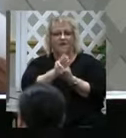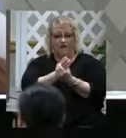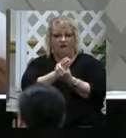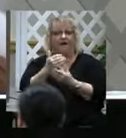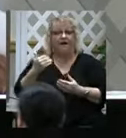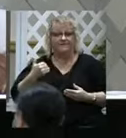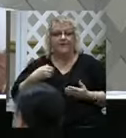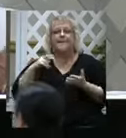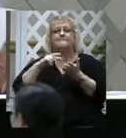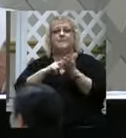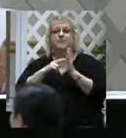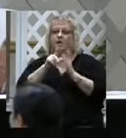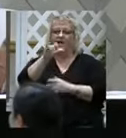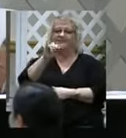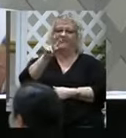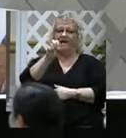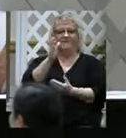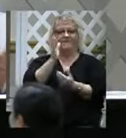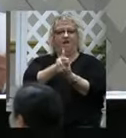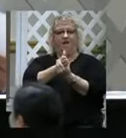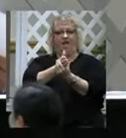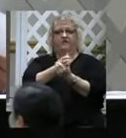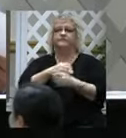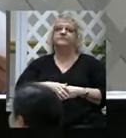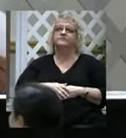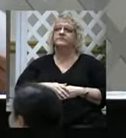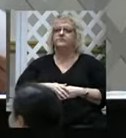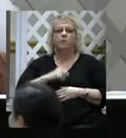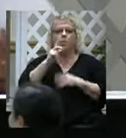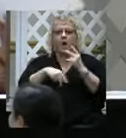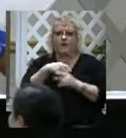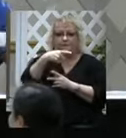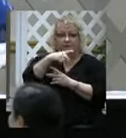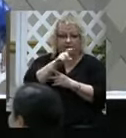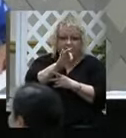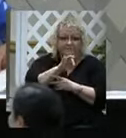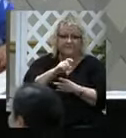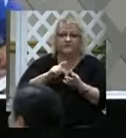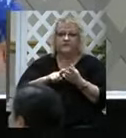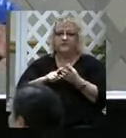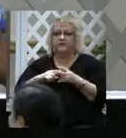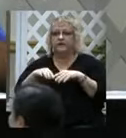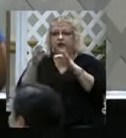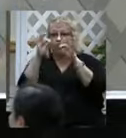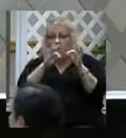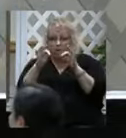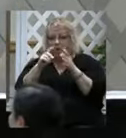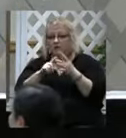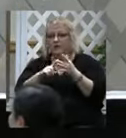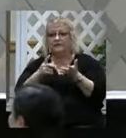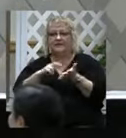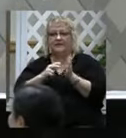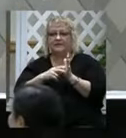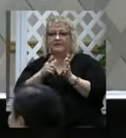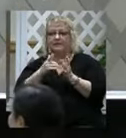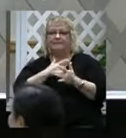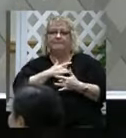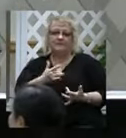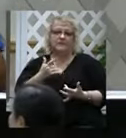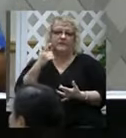And or a live file, and which file format is it in? That I'll dig a little deeper. What that means is that it's usually